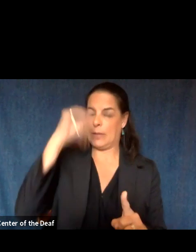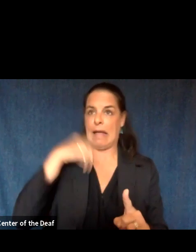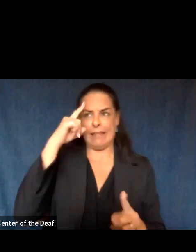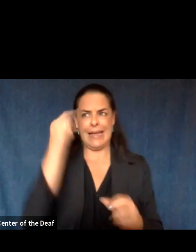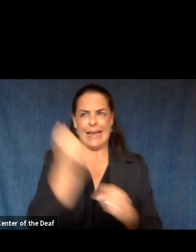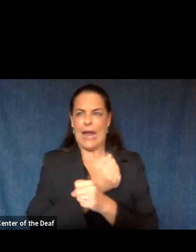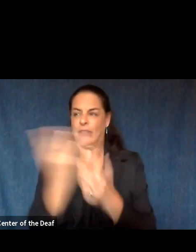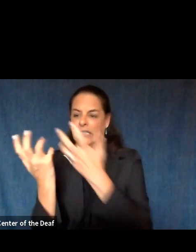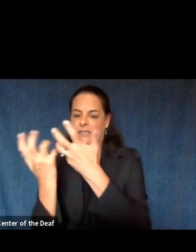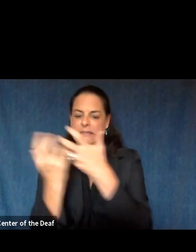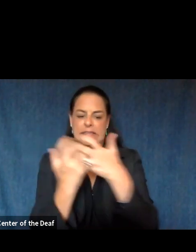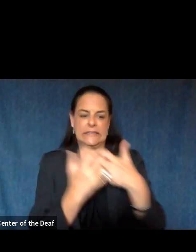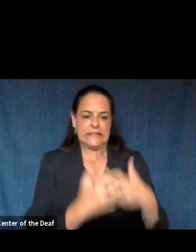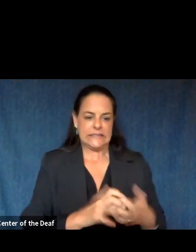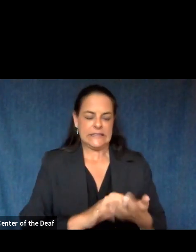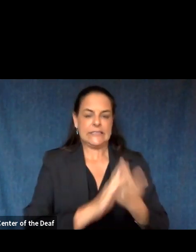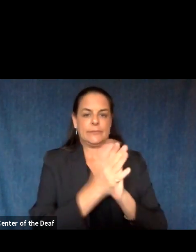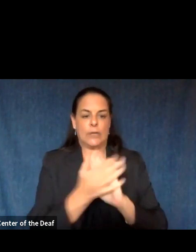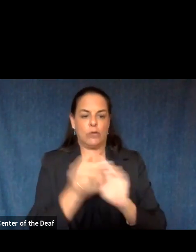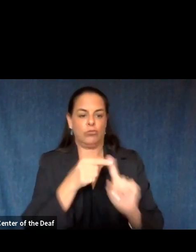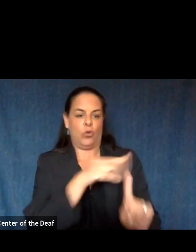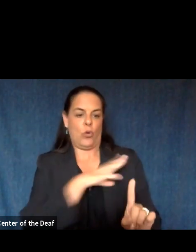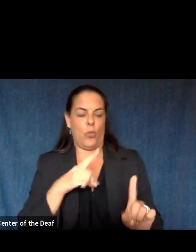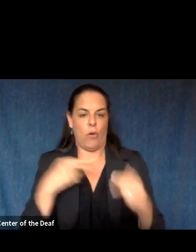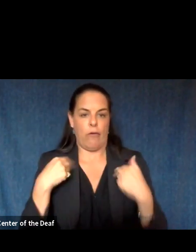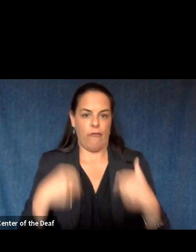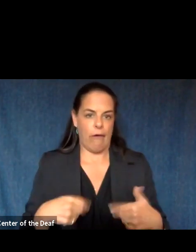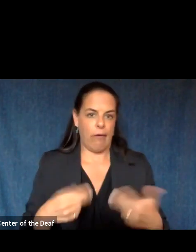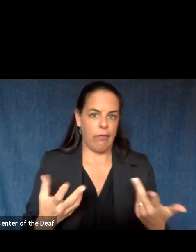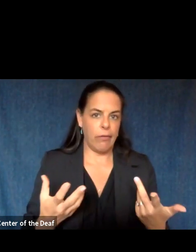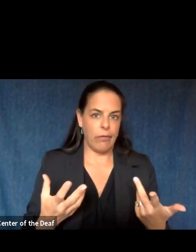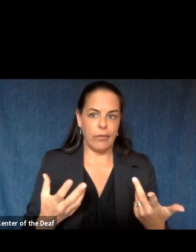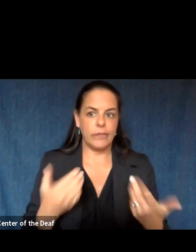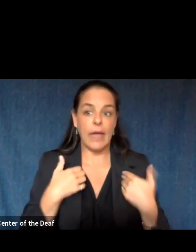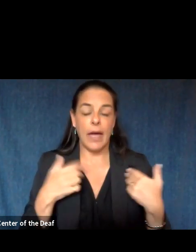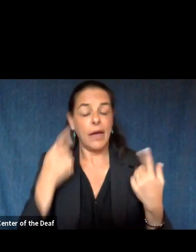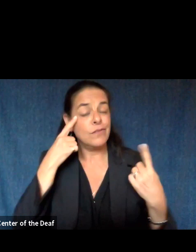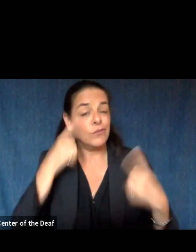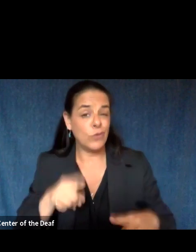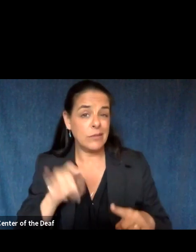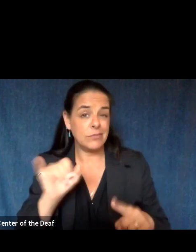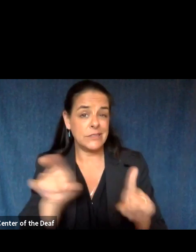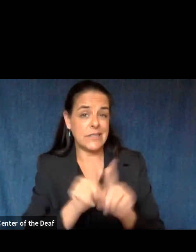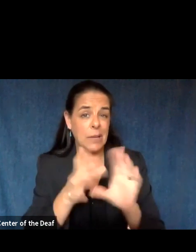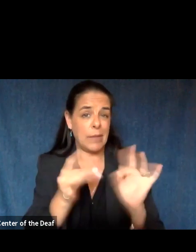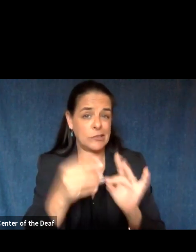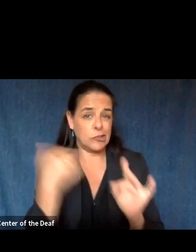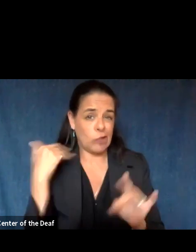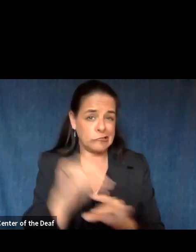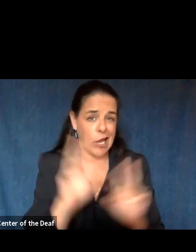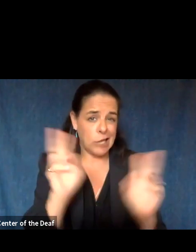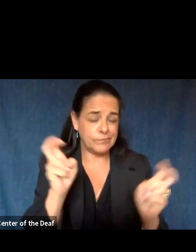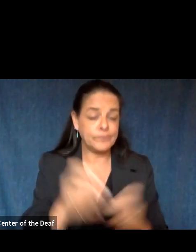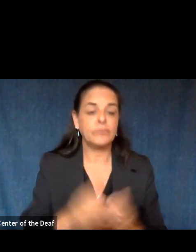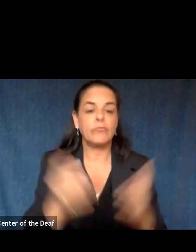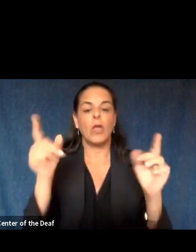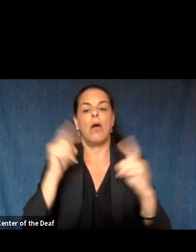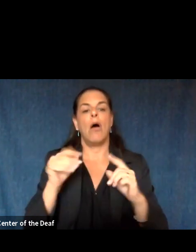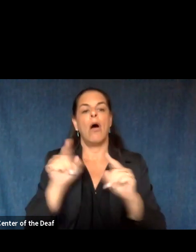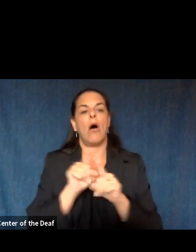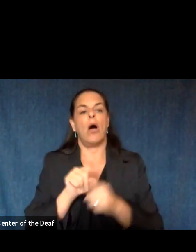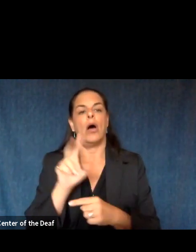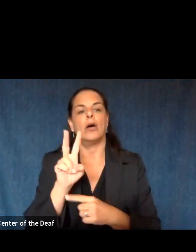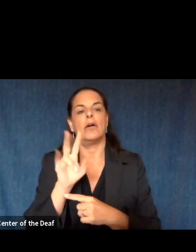culminated probably into them being able to land on the same message last night. Also from Vincent with the Sentinel, what is the